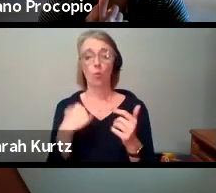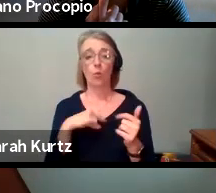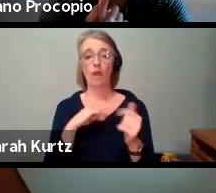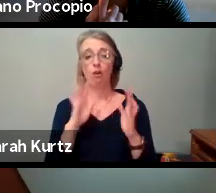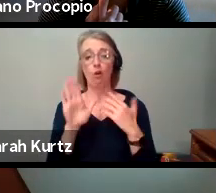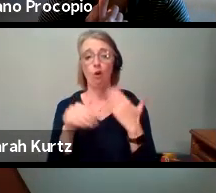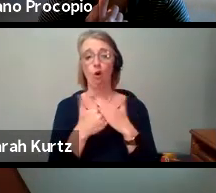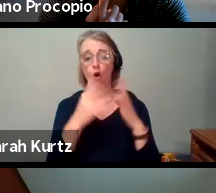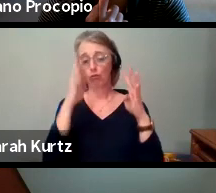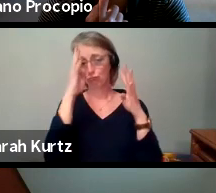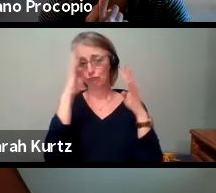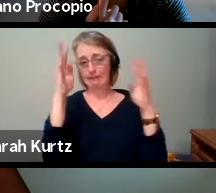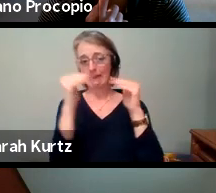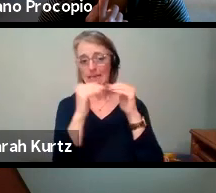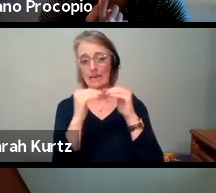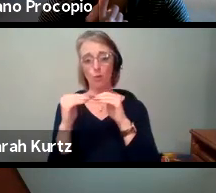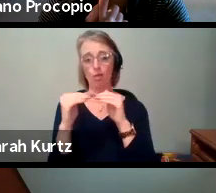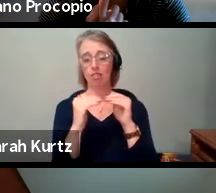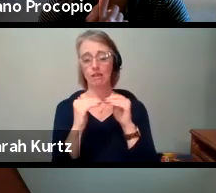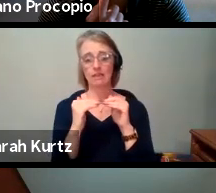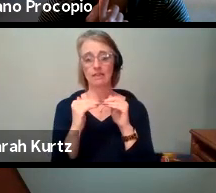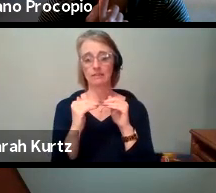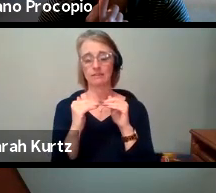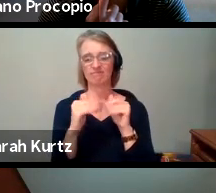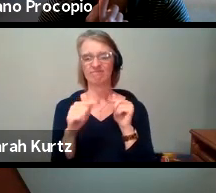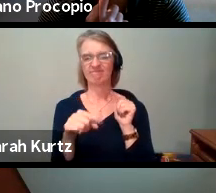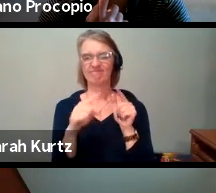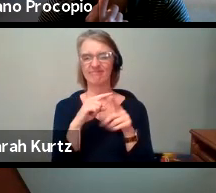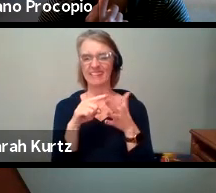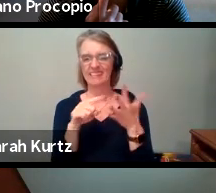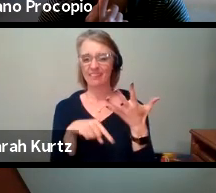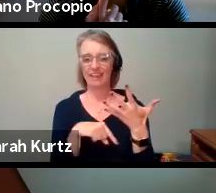equally, these steps